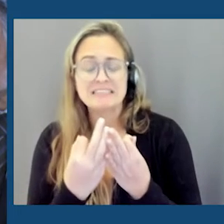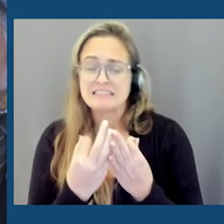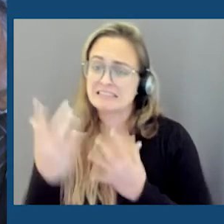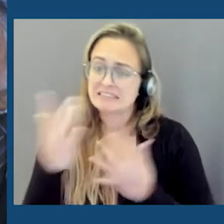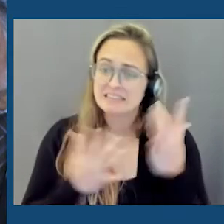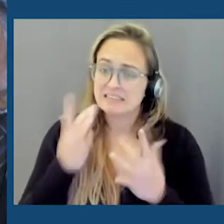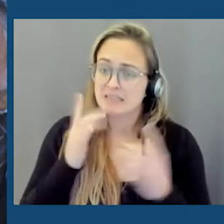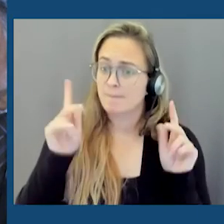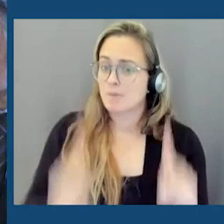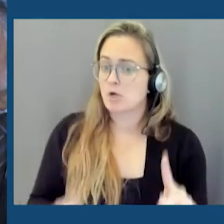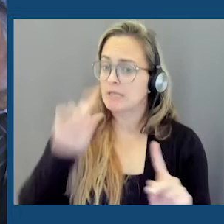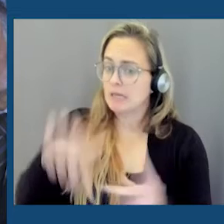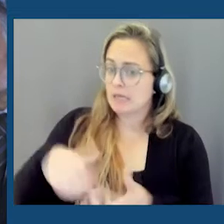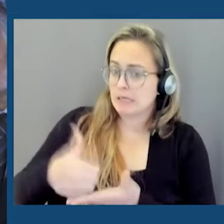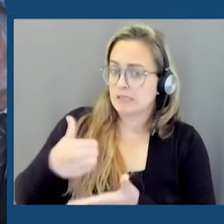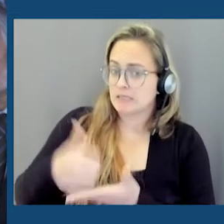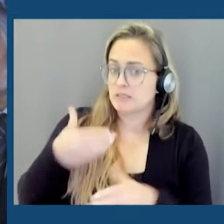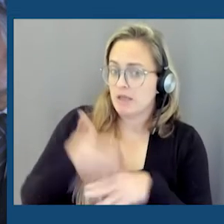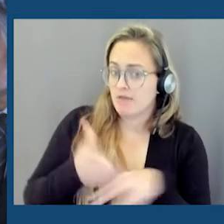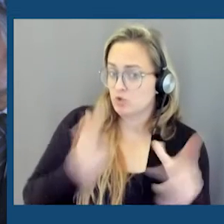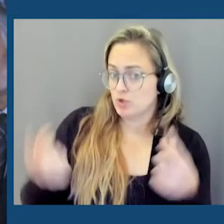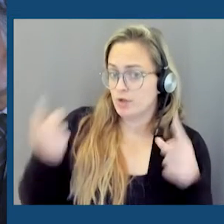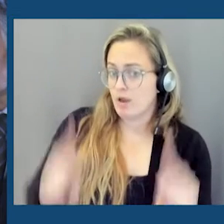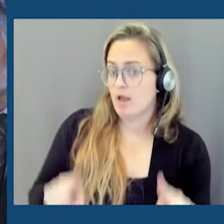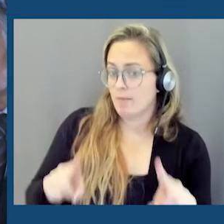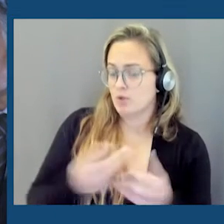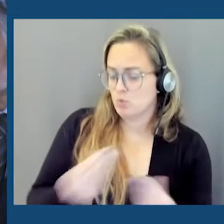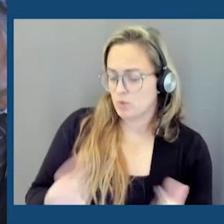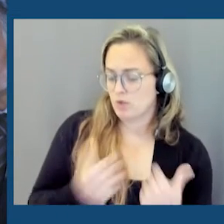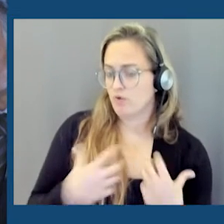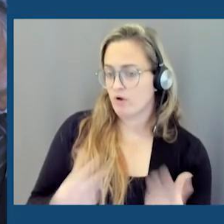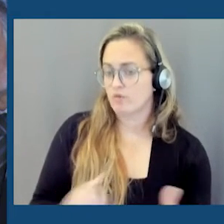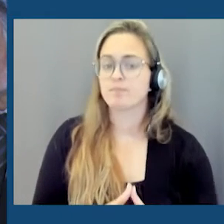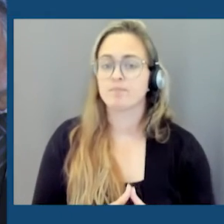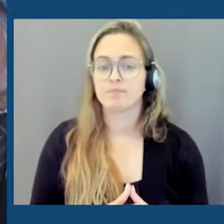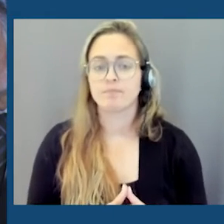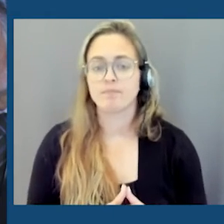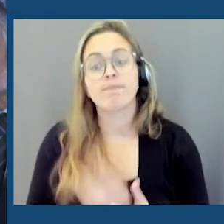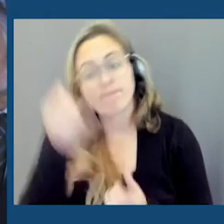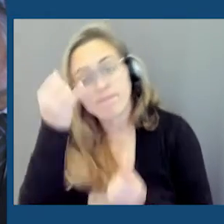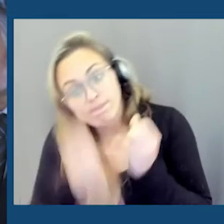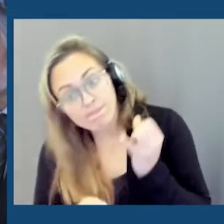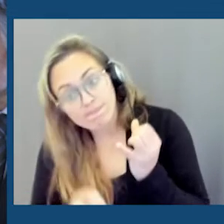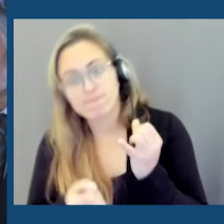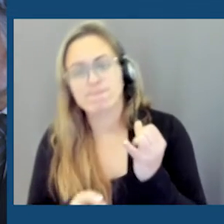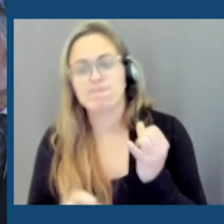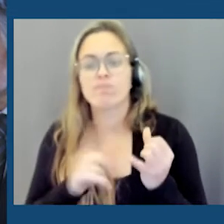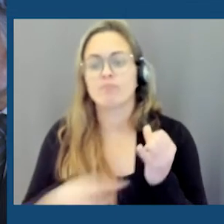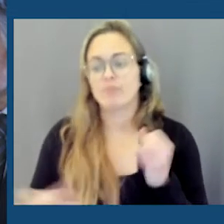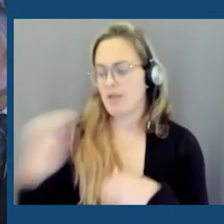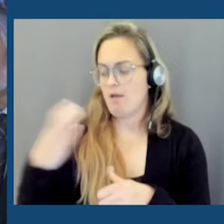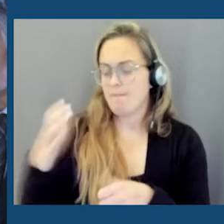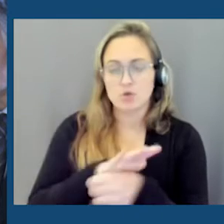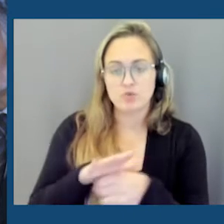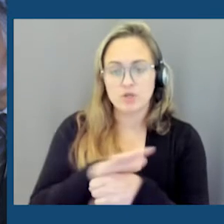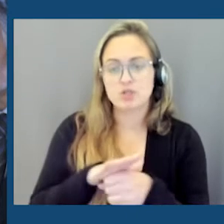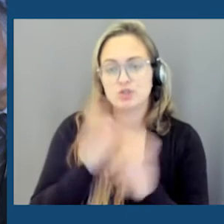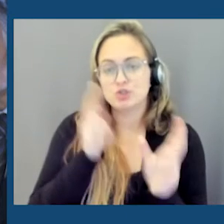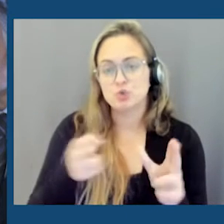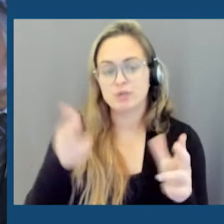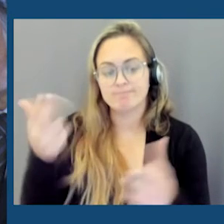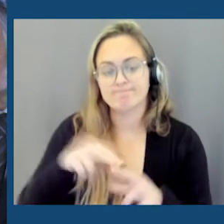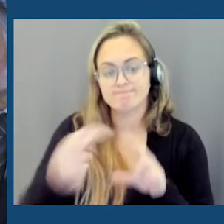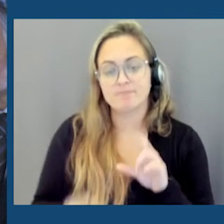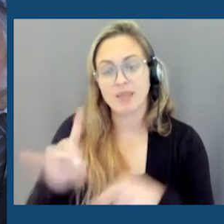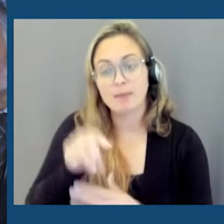victim assistance to help them after a shooting heal and recover. Finally, in the capital region, where shootings decreased by 8%